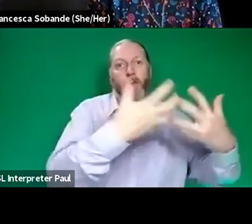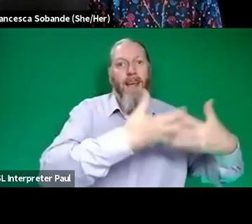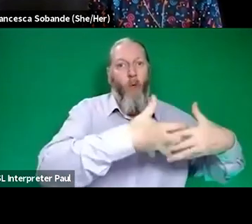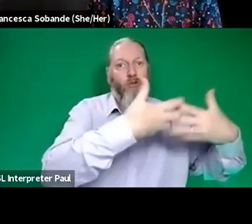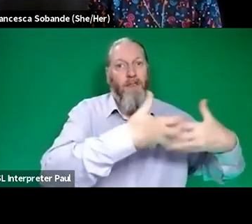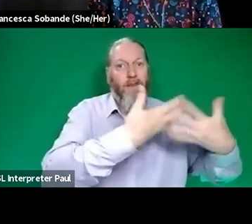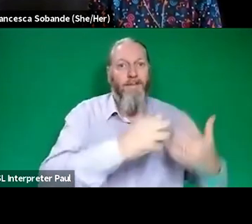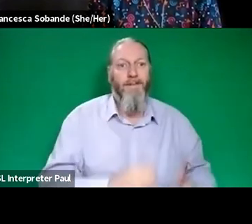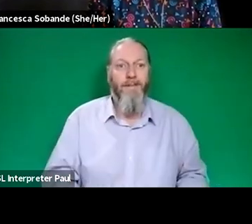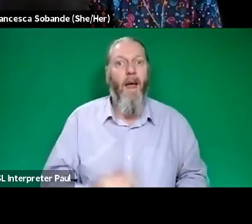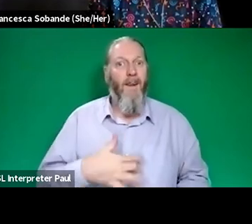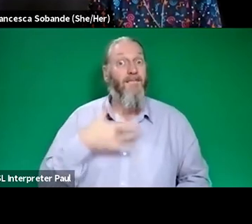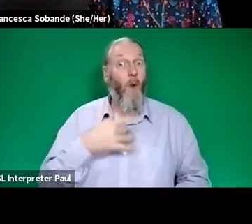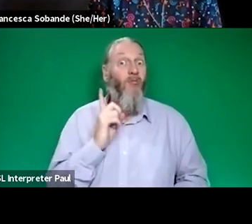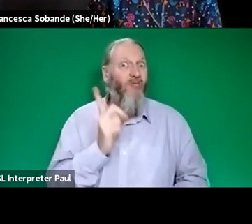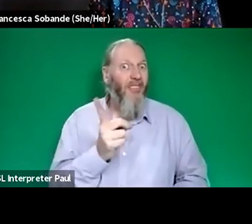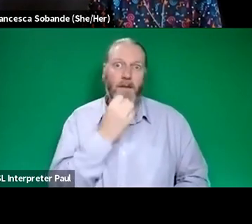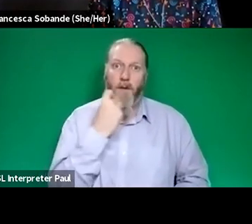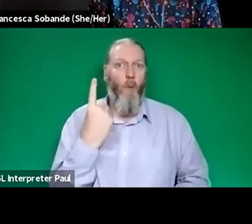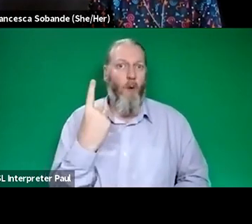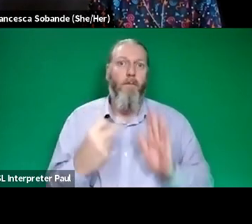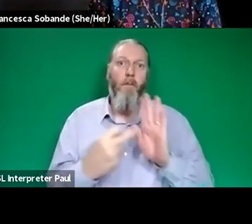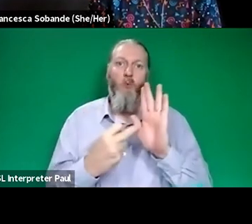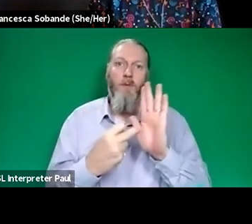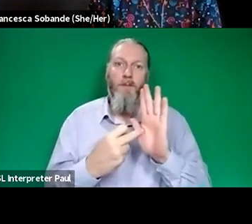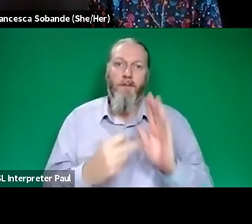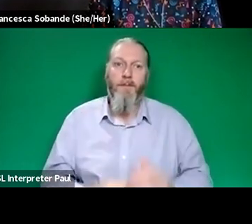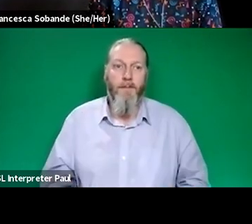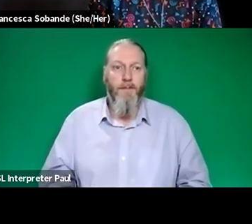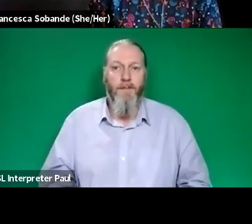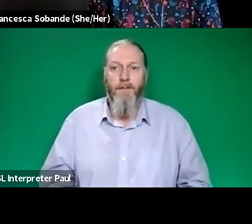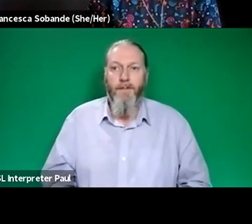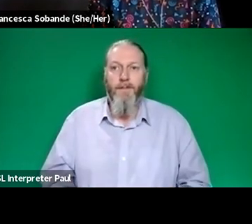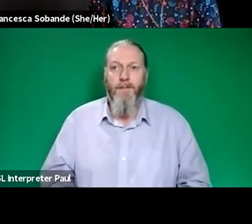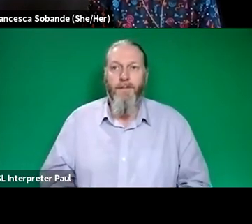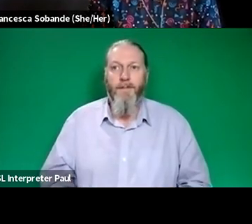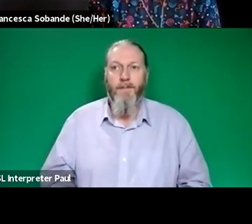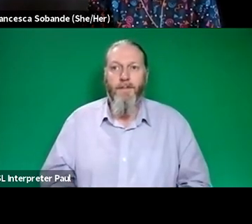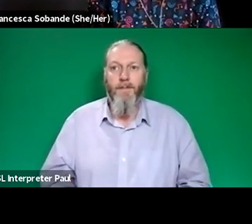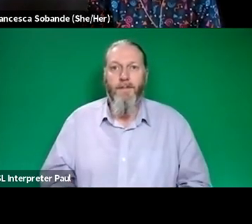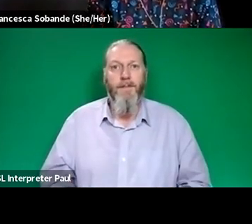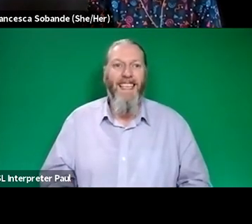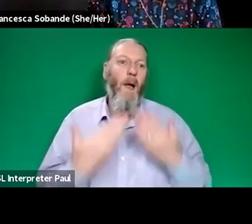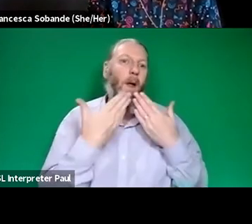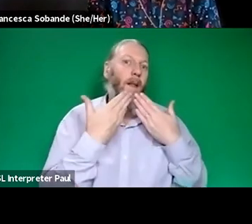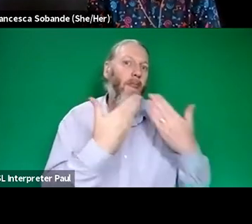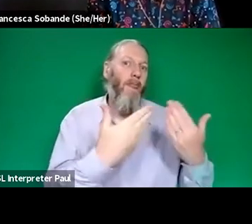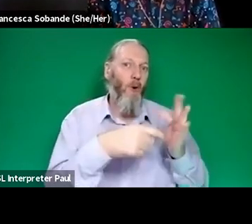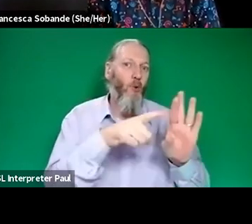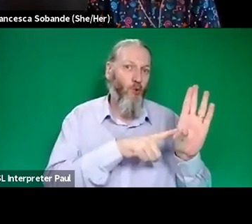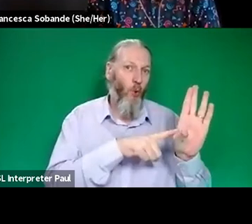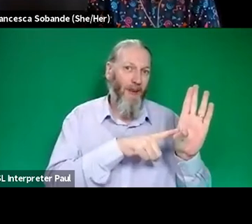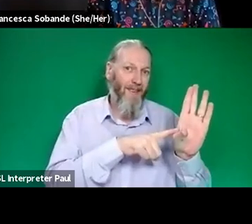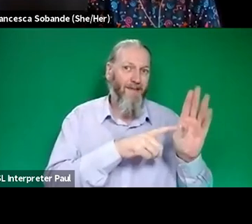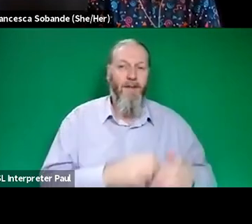happen, I think, is the most important way around for that equation, if you like. Thank you so much, Tony. I just want to say, I'm so sorry